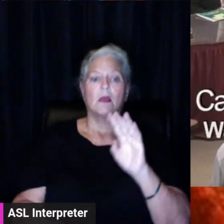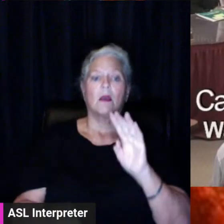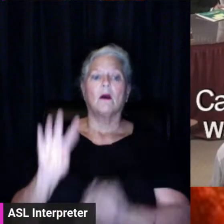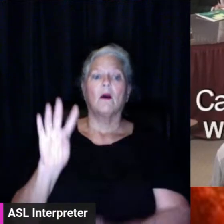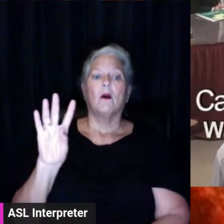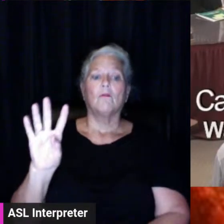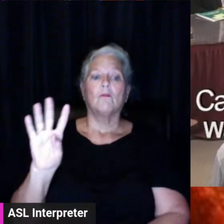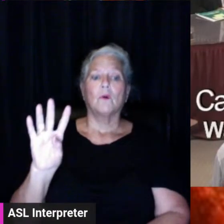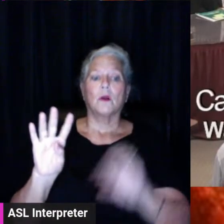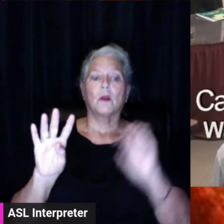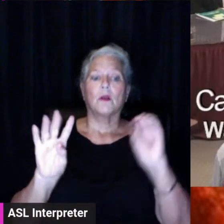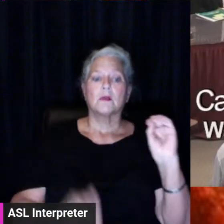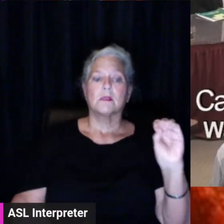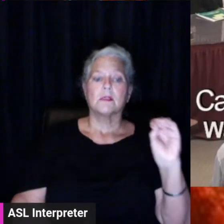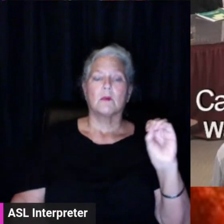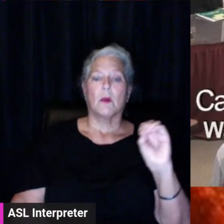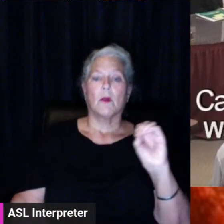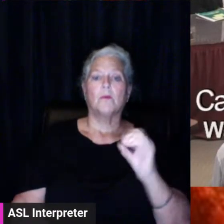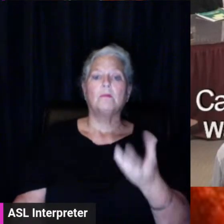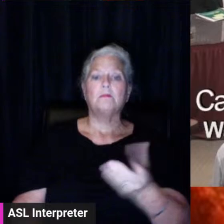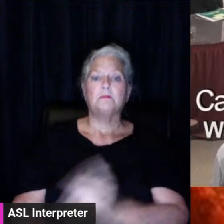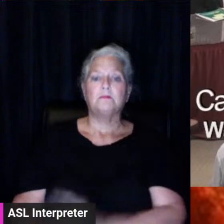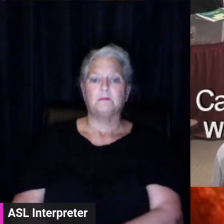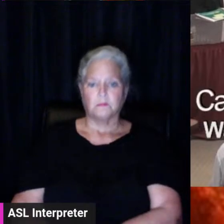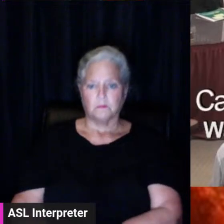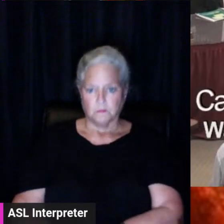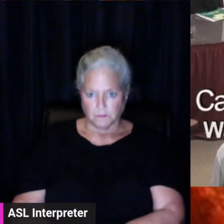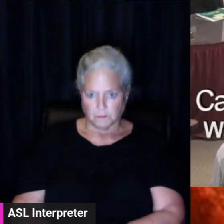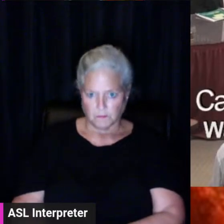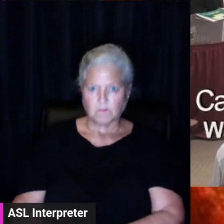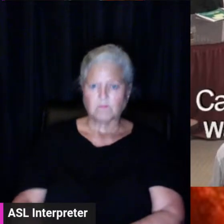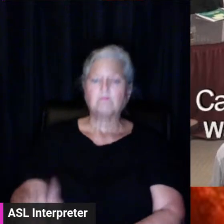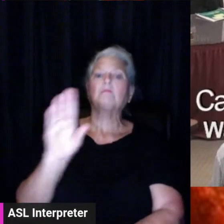the board approve water and sewer commitment final bills in the amount of